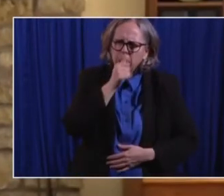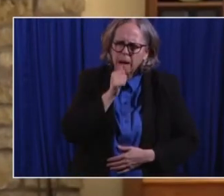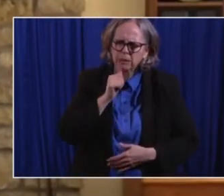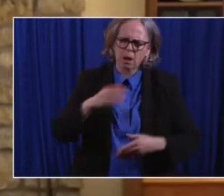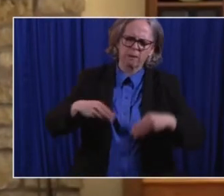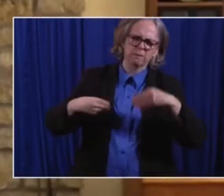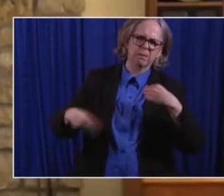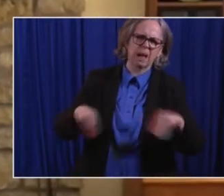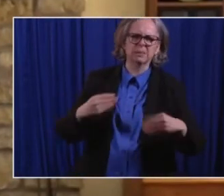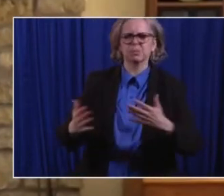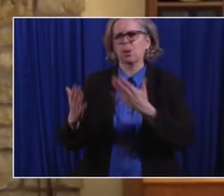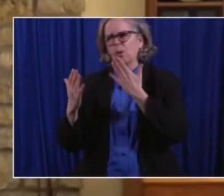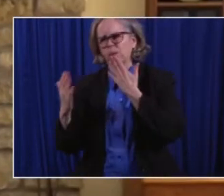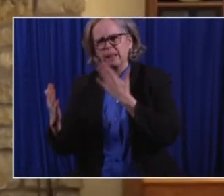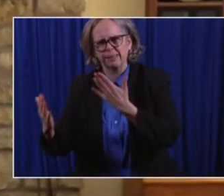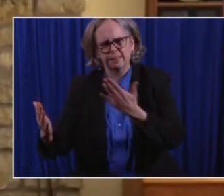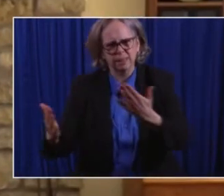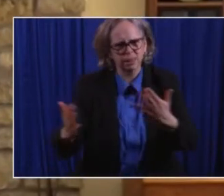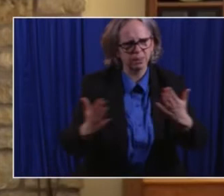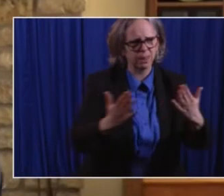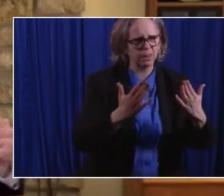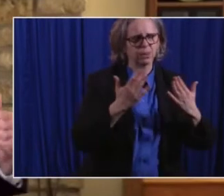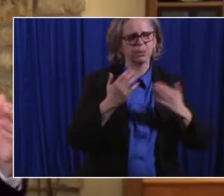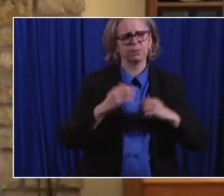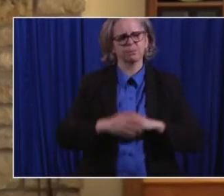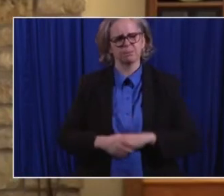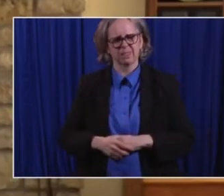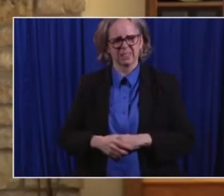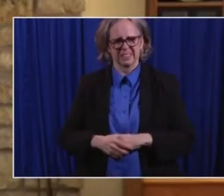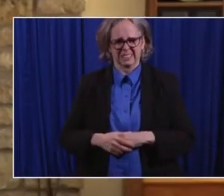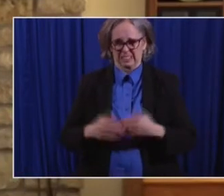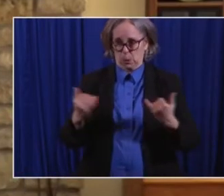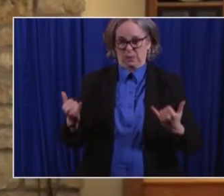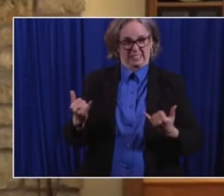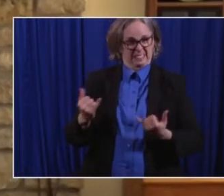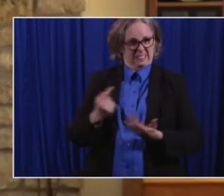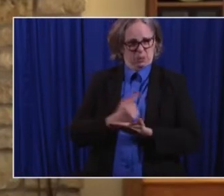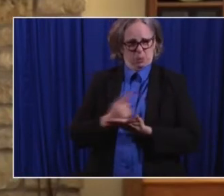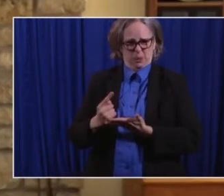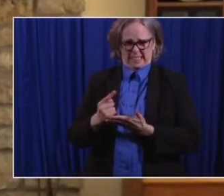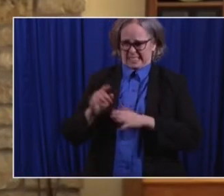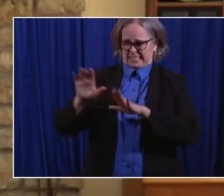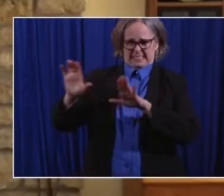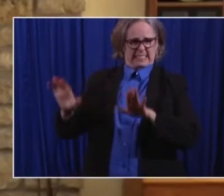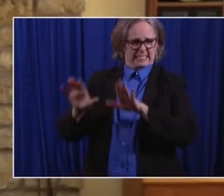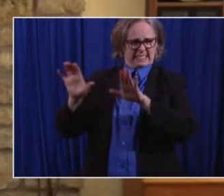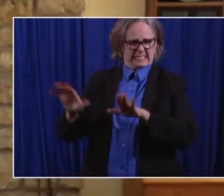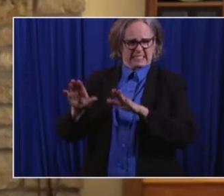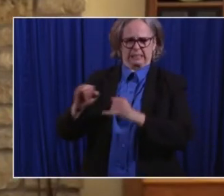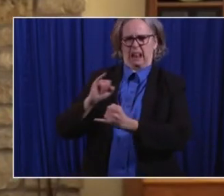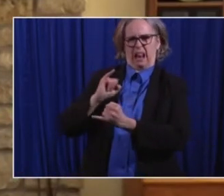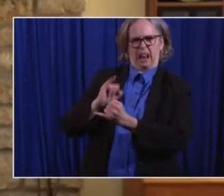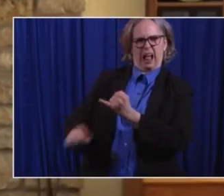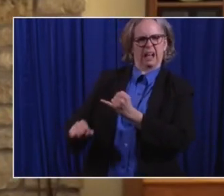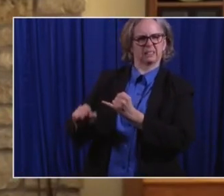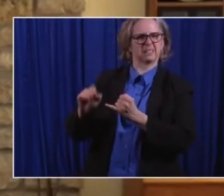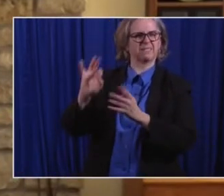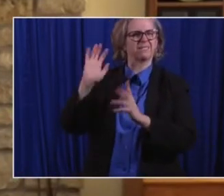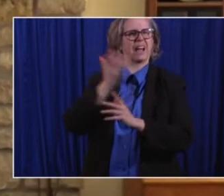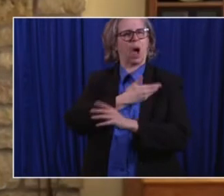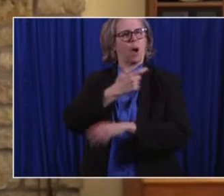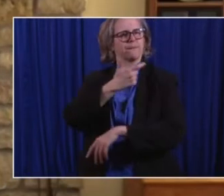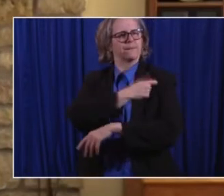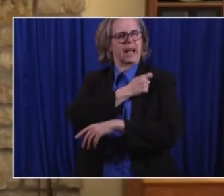night, this 4-week vaccination will be done, I think, except with one